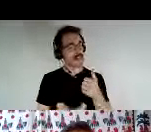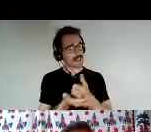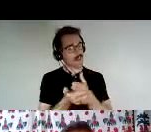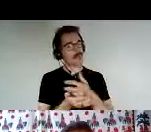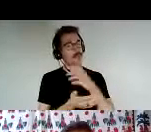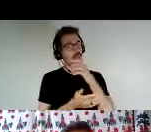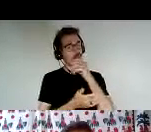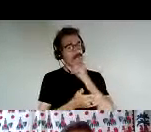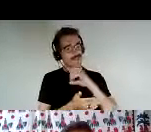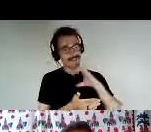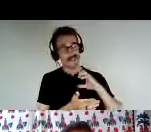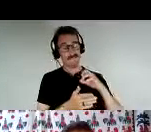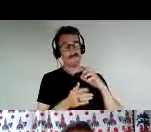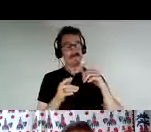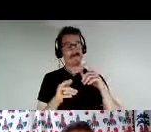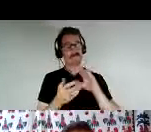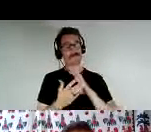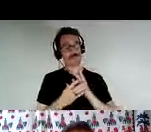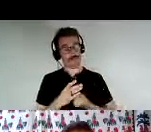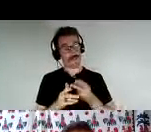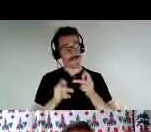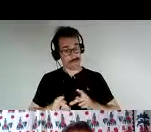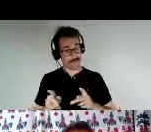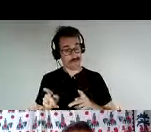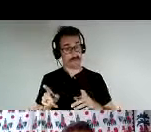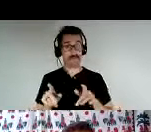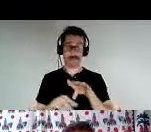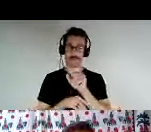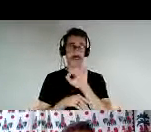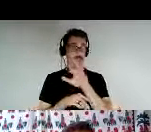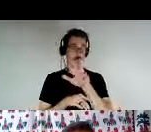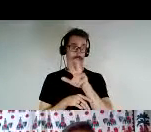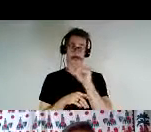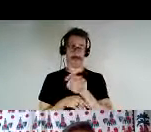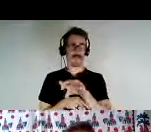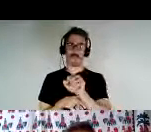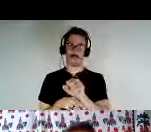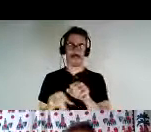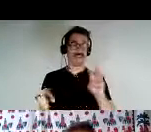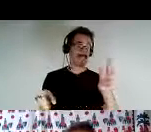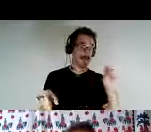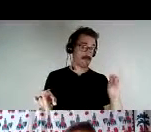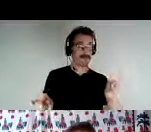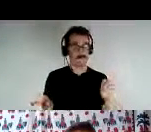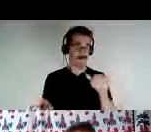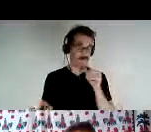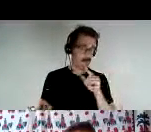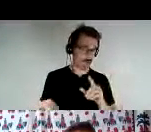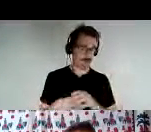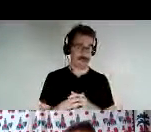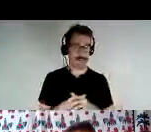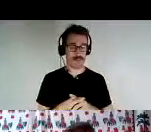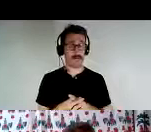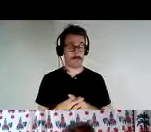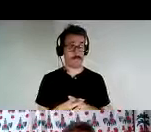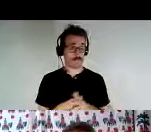trans person in a respectful manner? Yes for 93%, unsure for 6%. Very